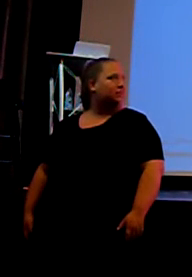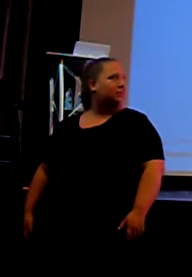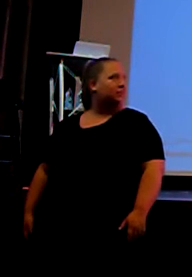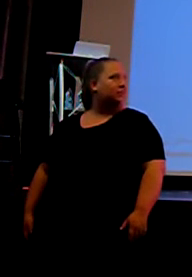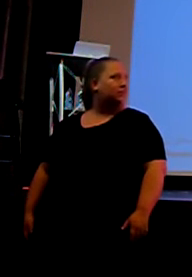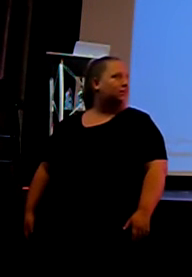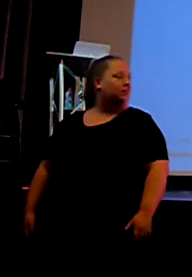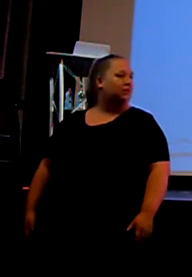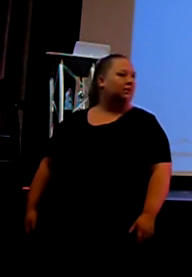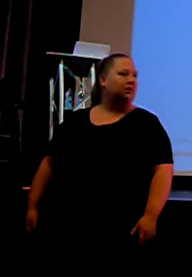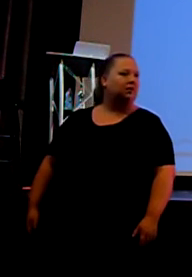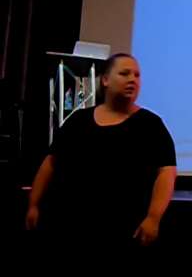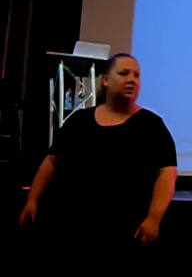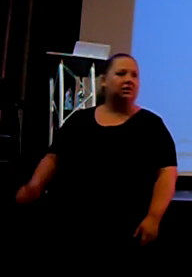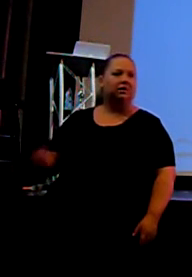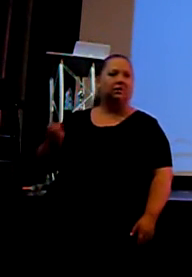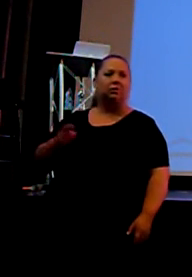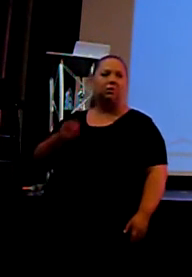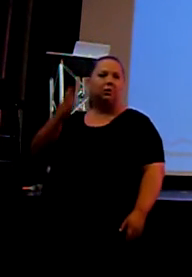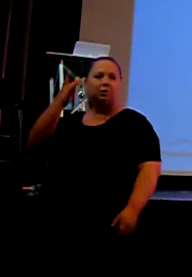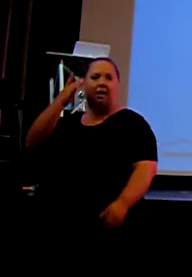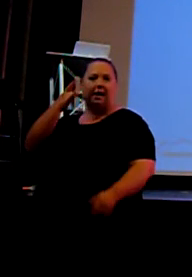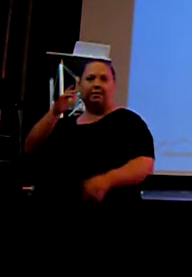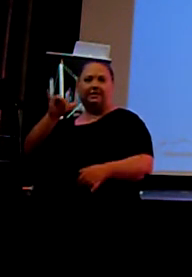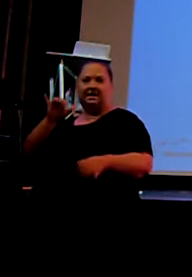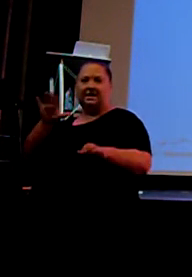Or why was that done?